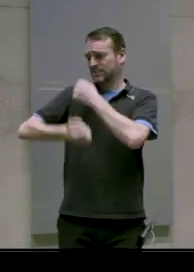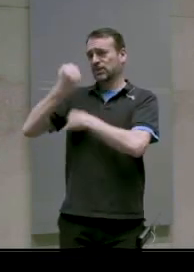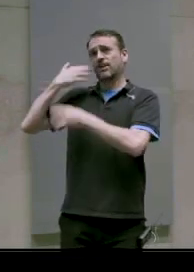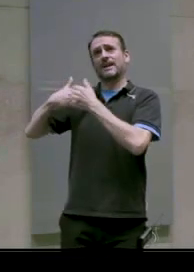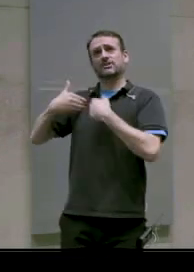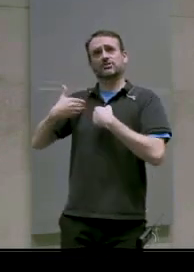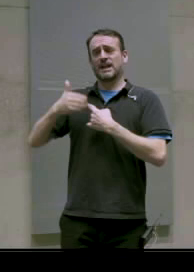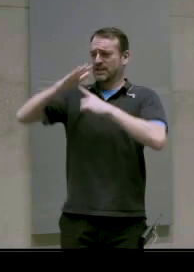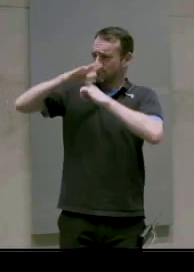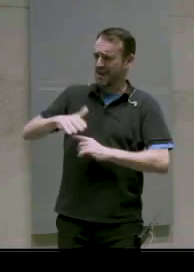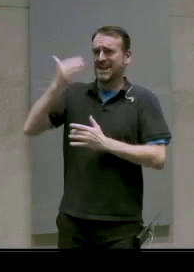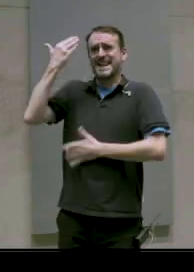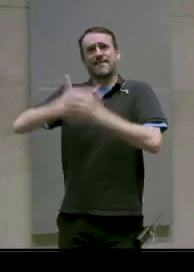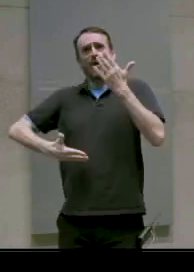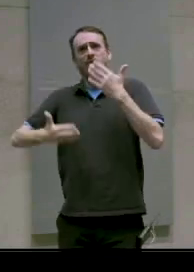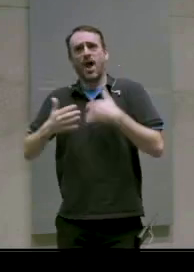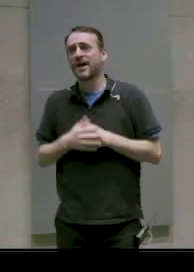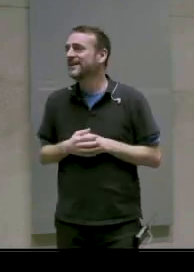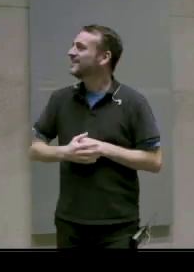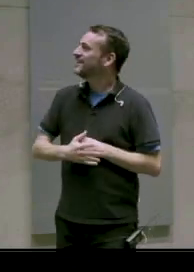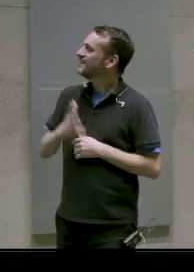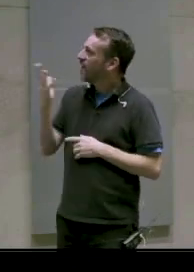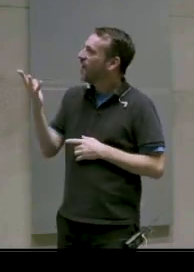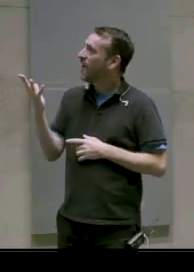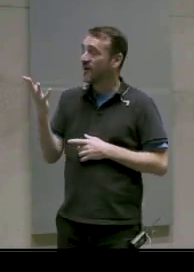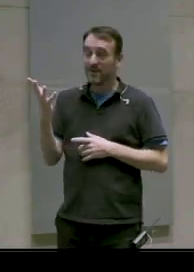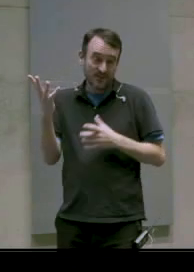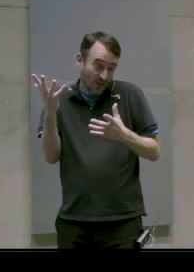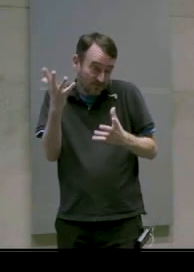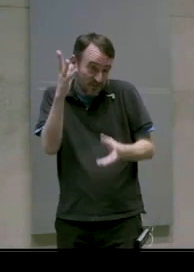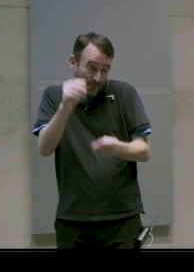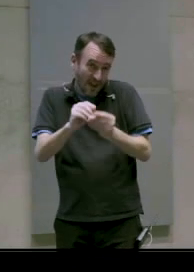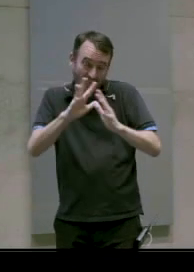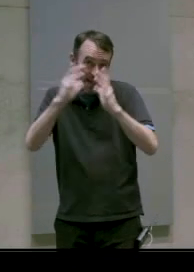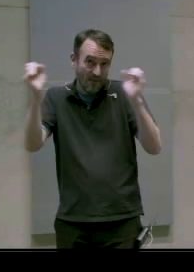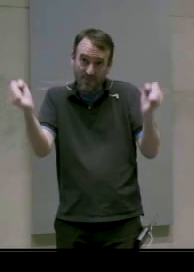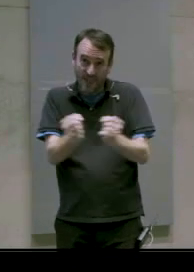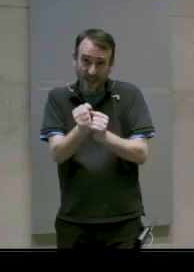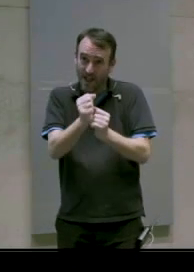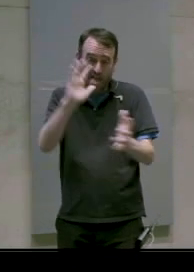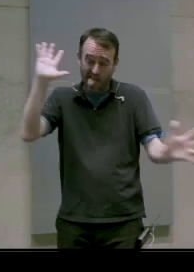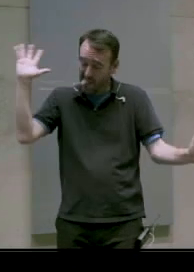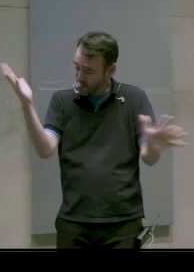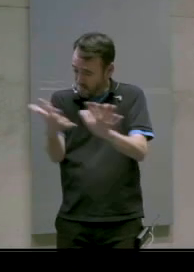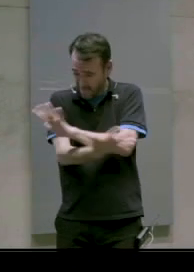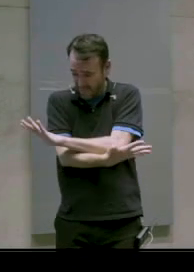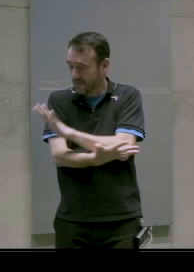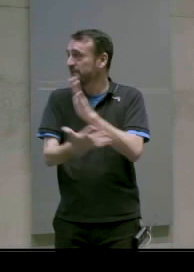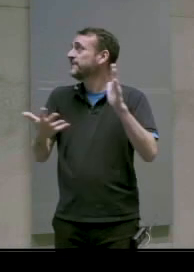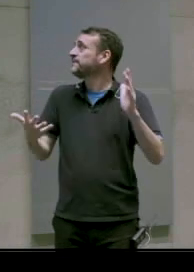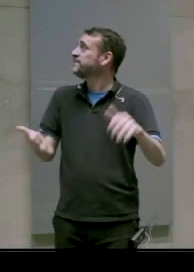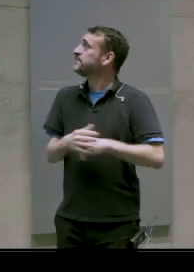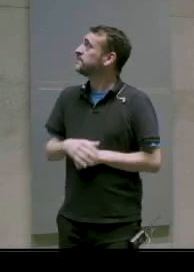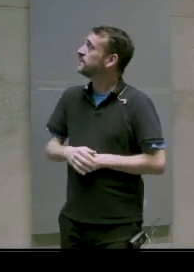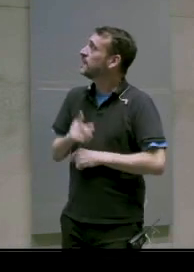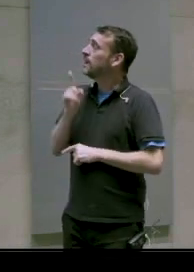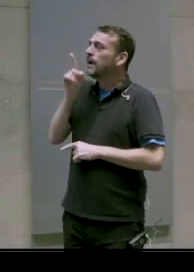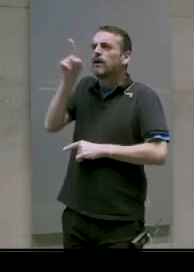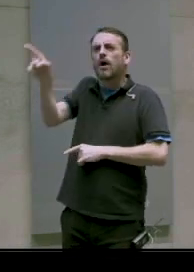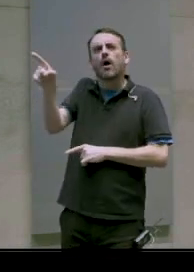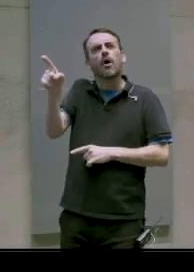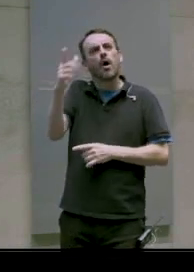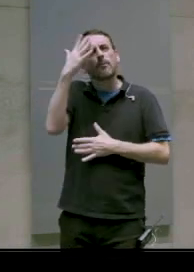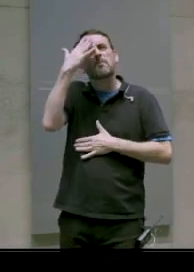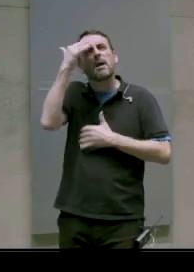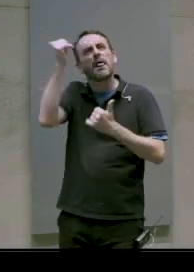Granny. In conclusion, everything is on fire. One activity to support your mental health is self-care, which